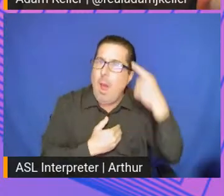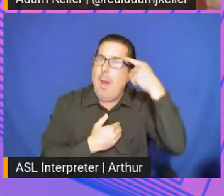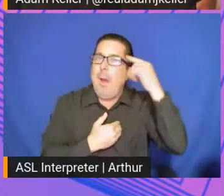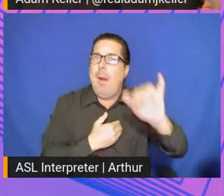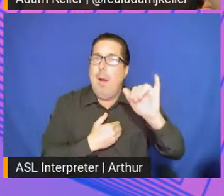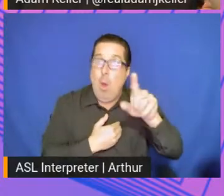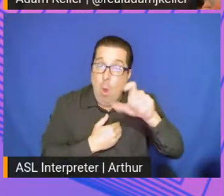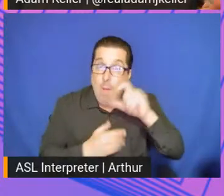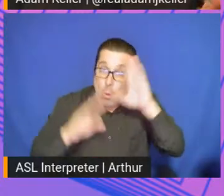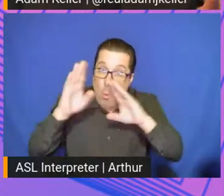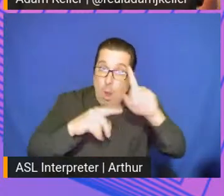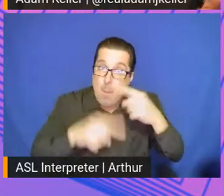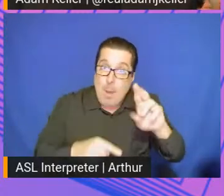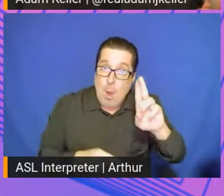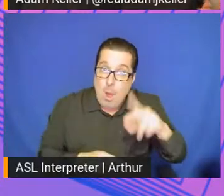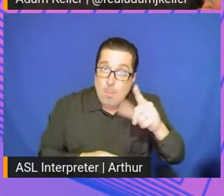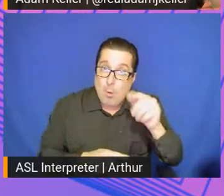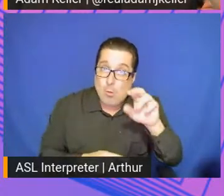about